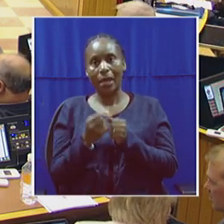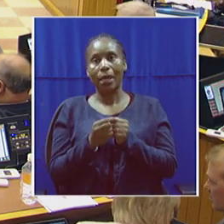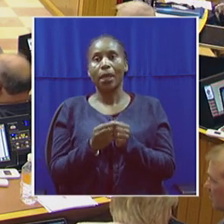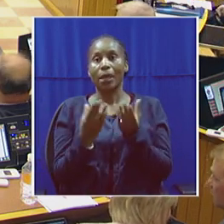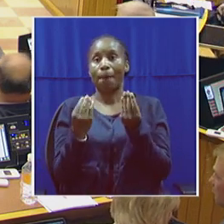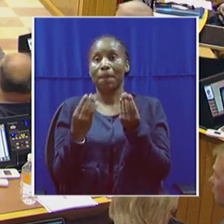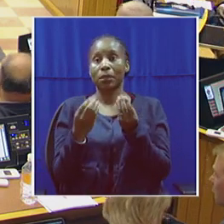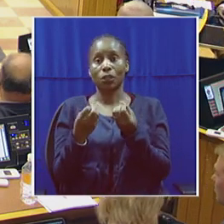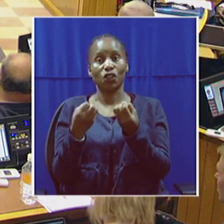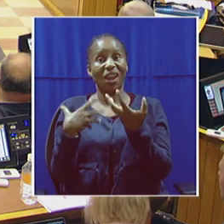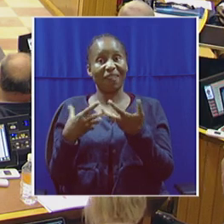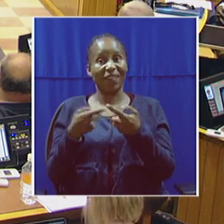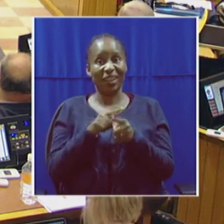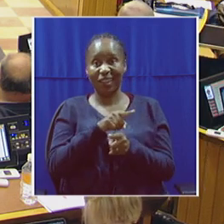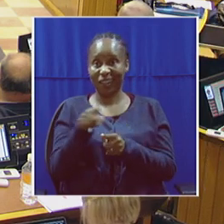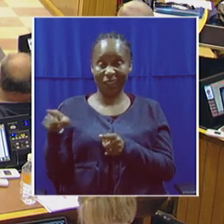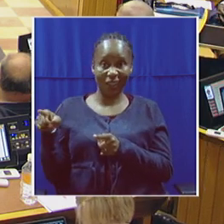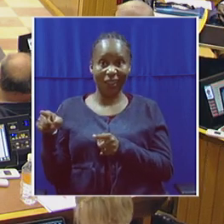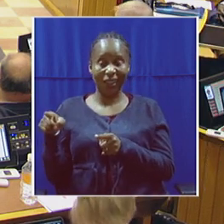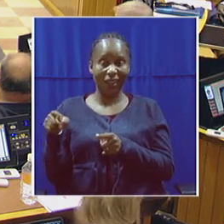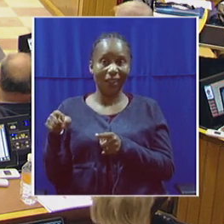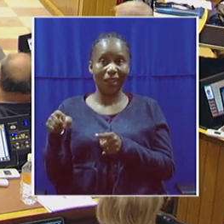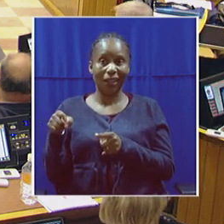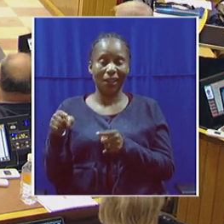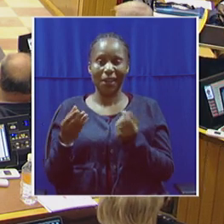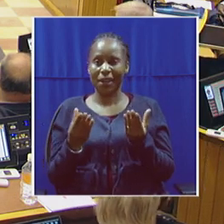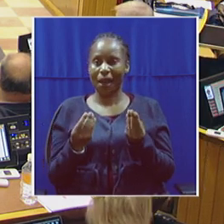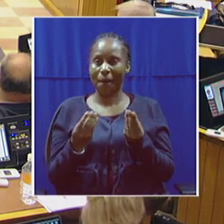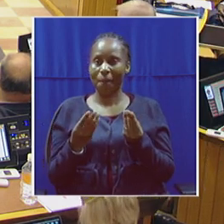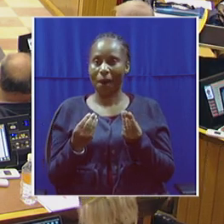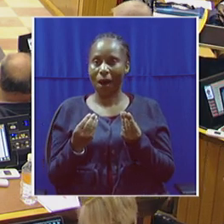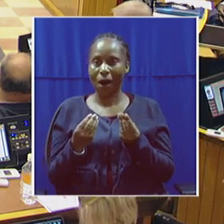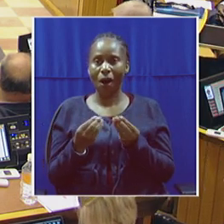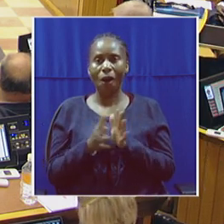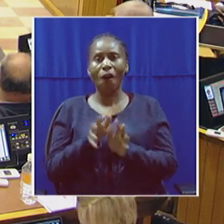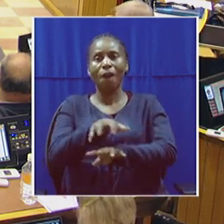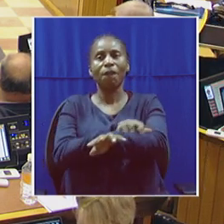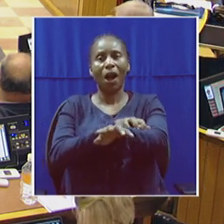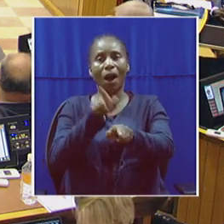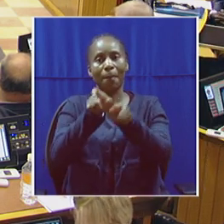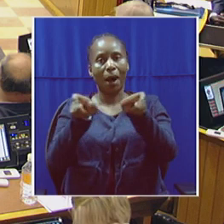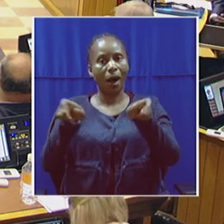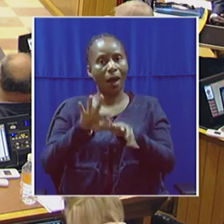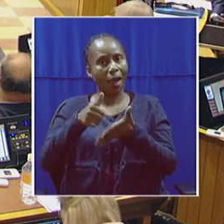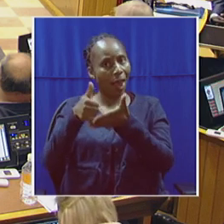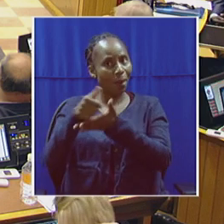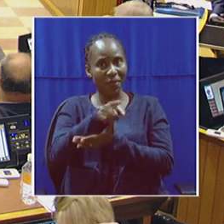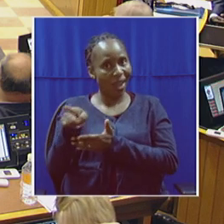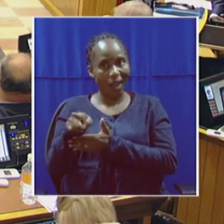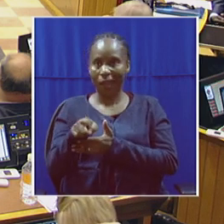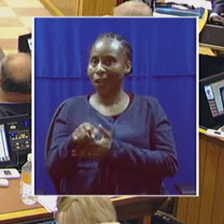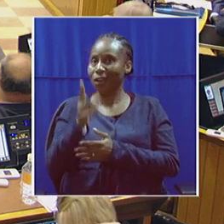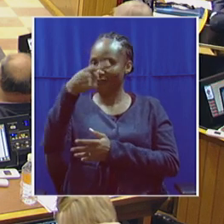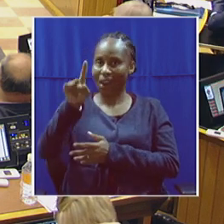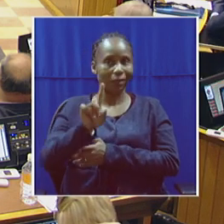given there in terms of the number of uh uh clients or Farmers that were assisted are incorrect